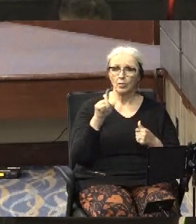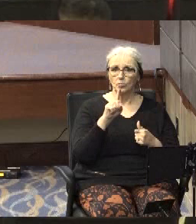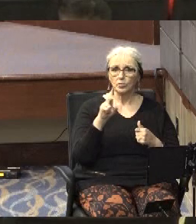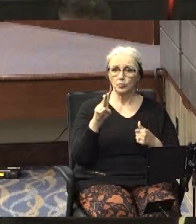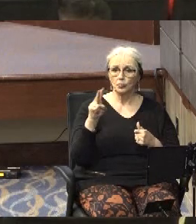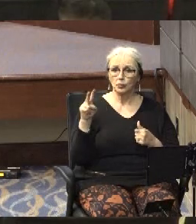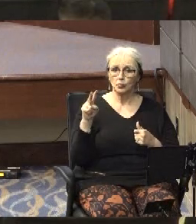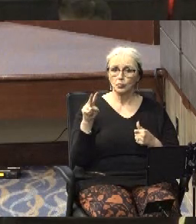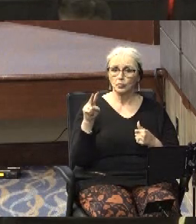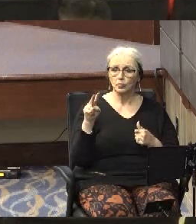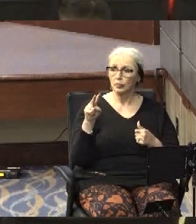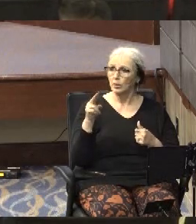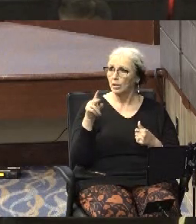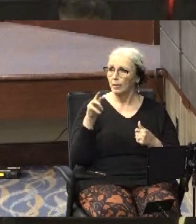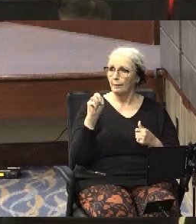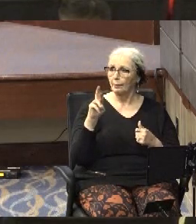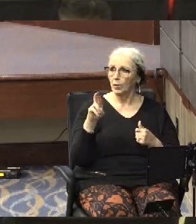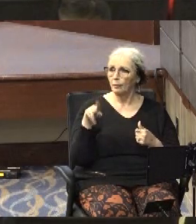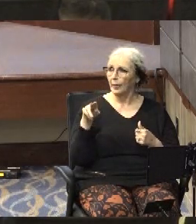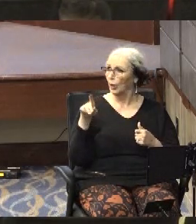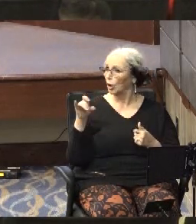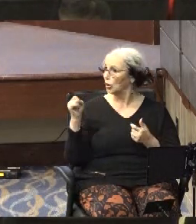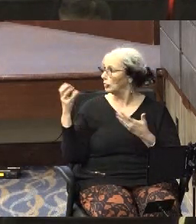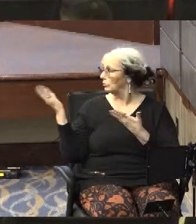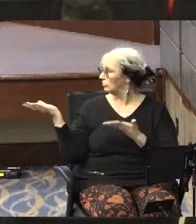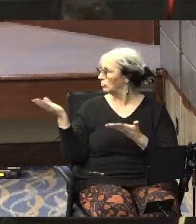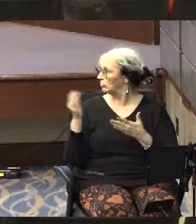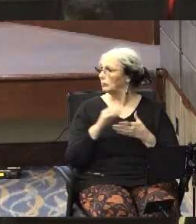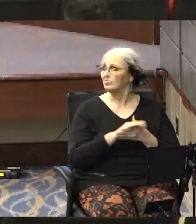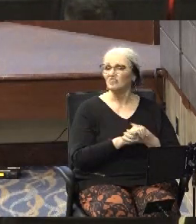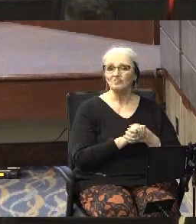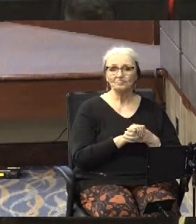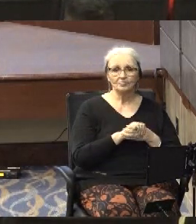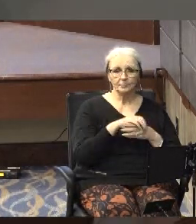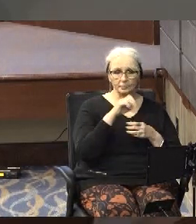2023-122. Mr. Peters, please give the staff presentation.